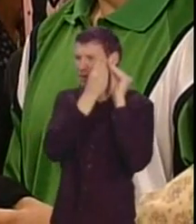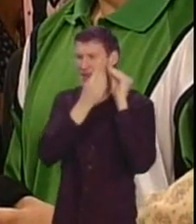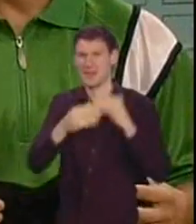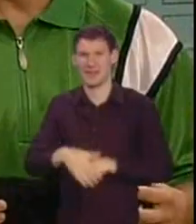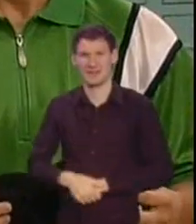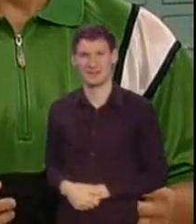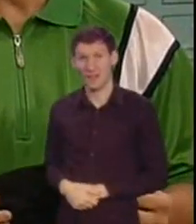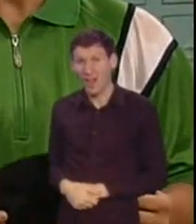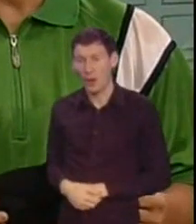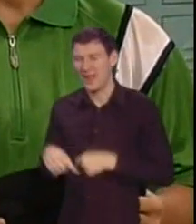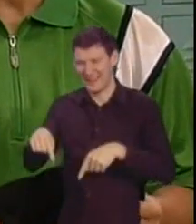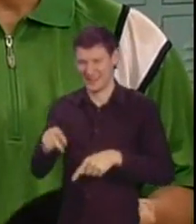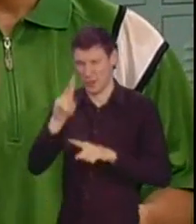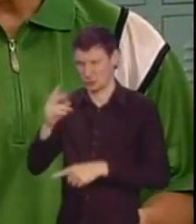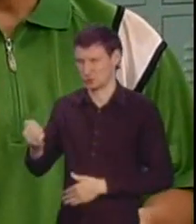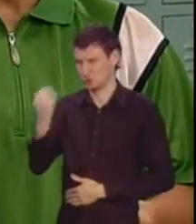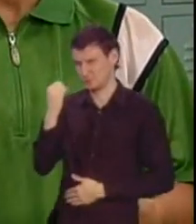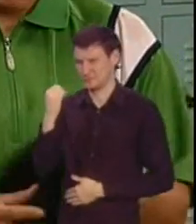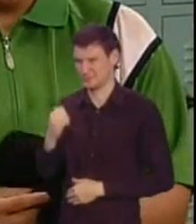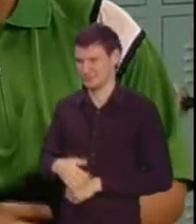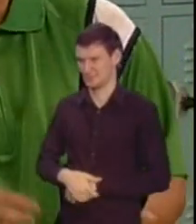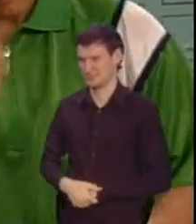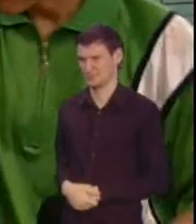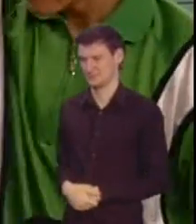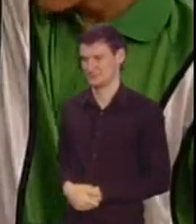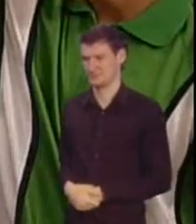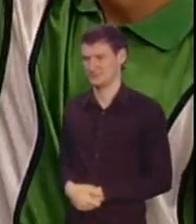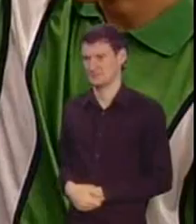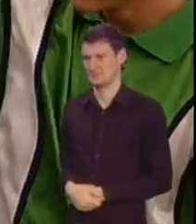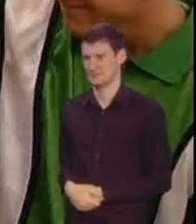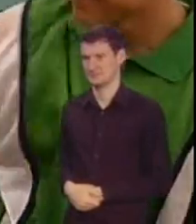beret. Yeah, well, here it's called d'orte.